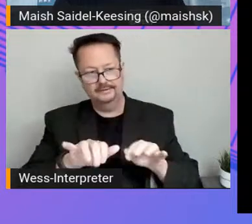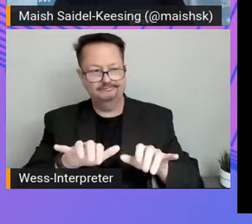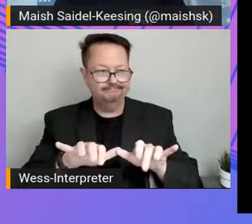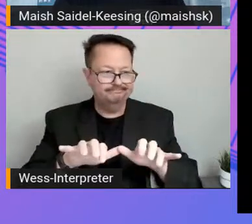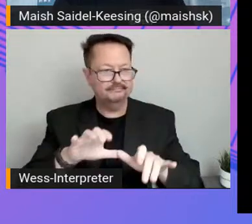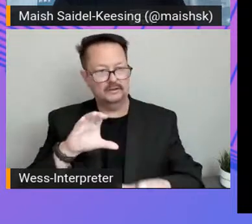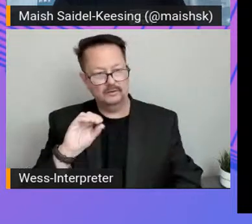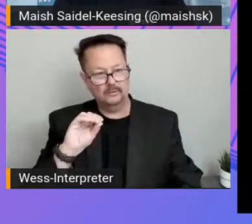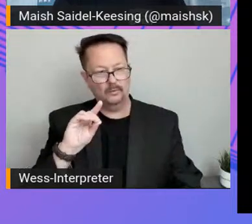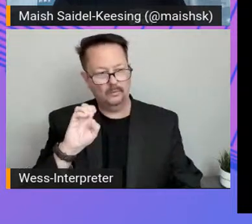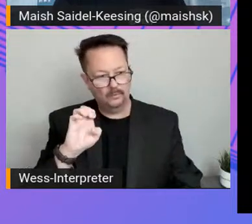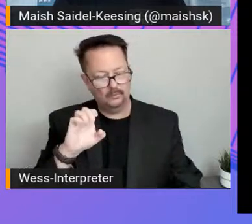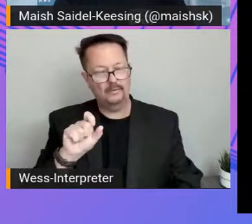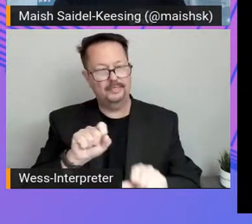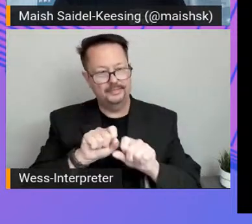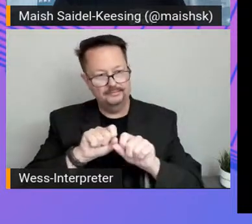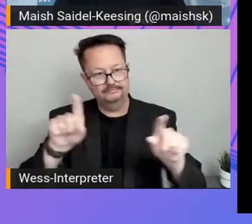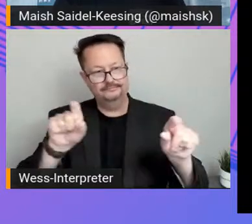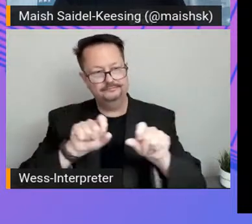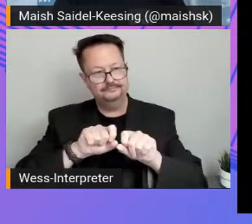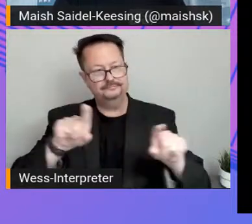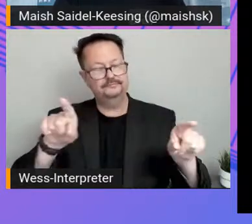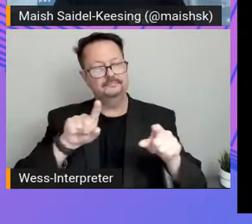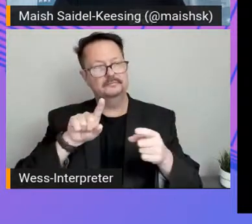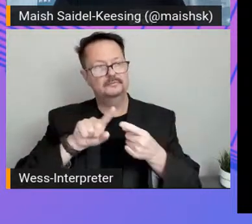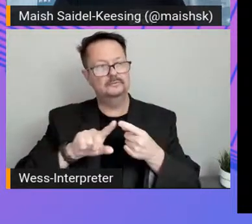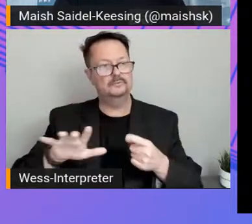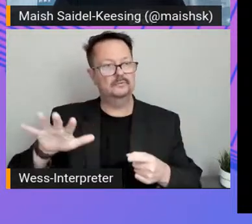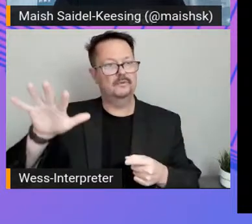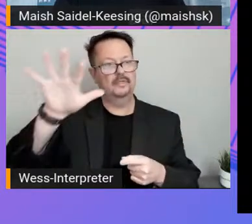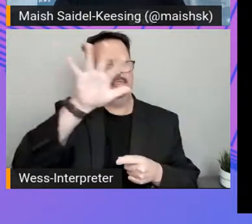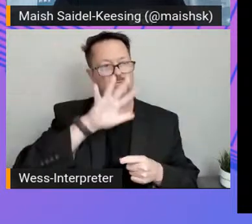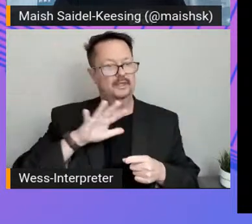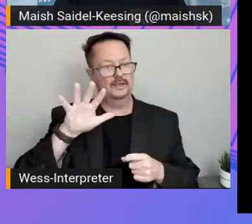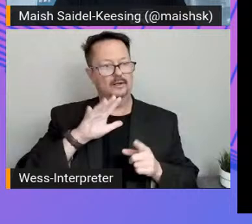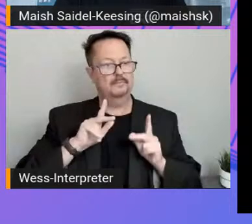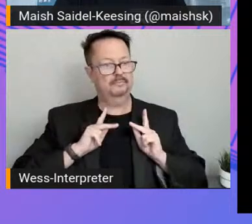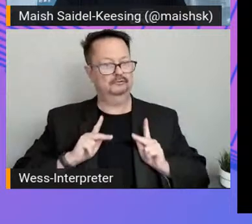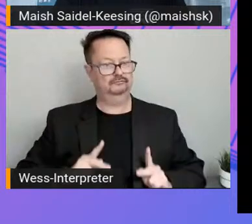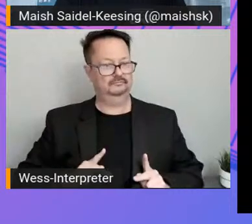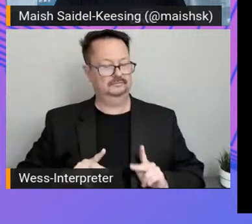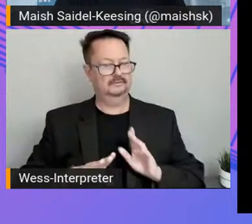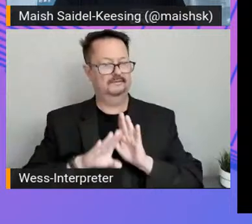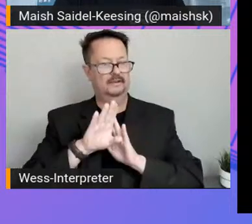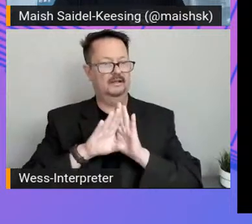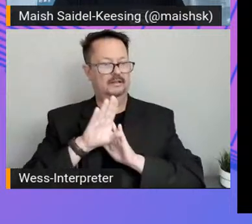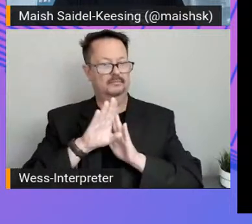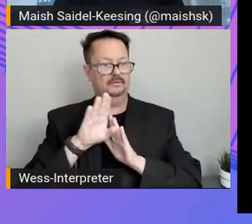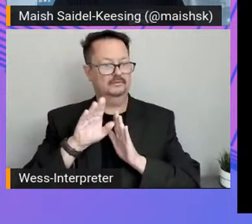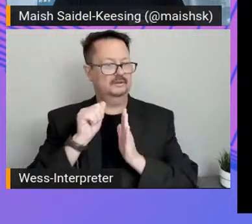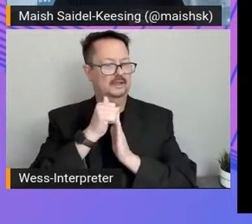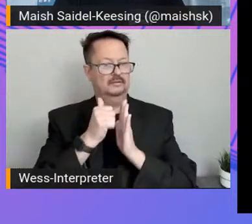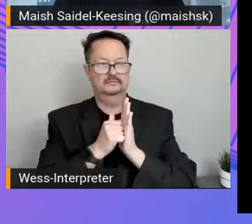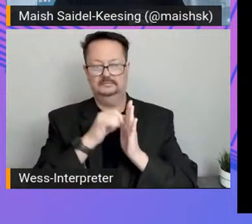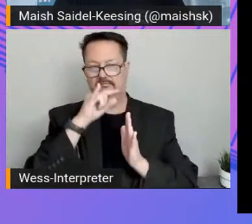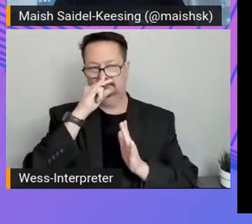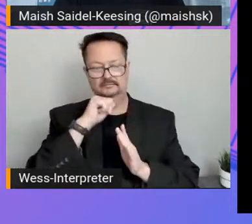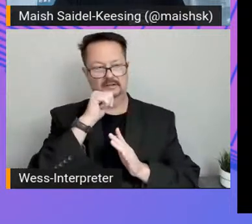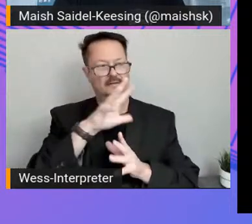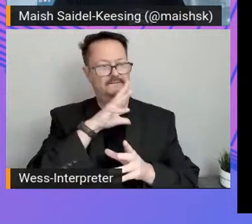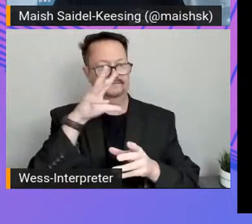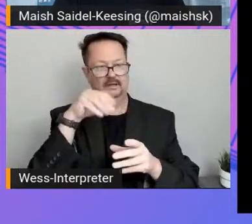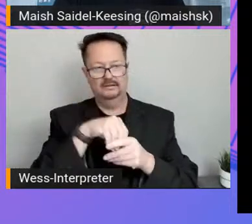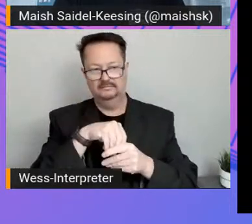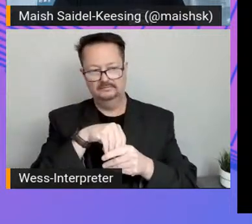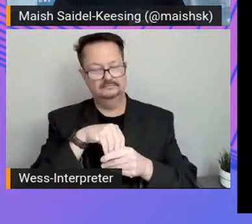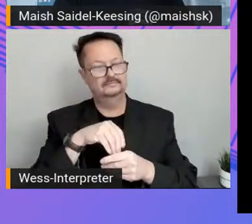laptop, and they're deploying to their personal developer account. Git's not involved, right? You're just writing